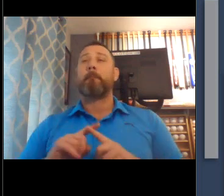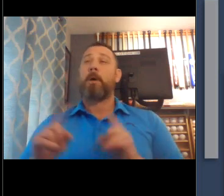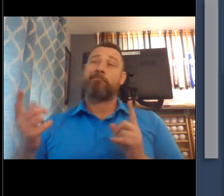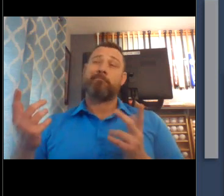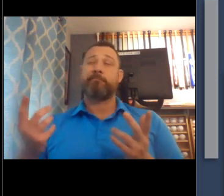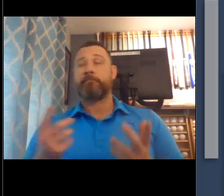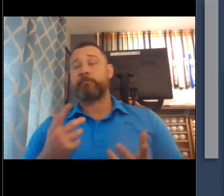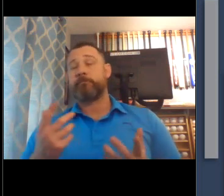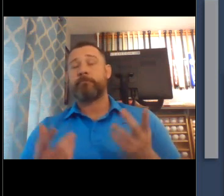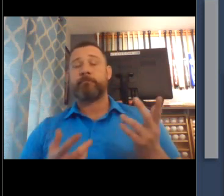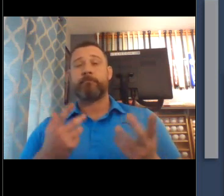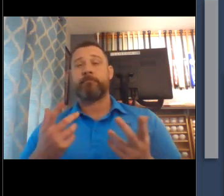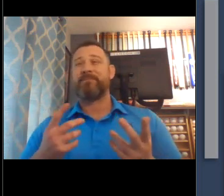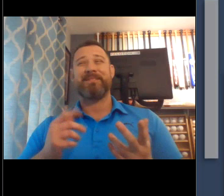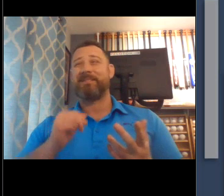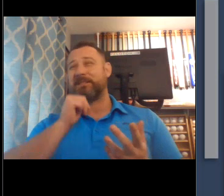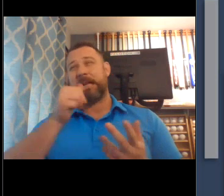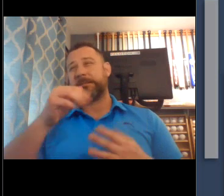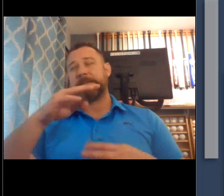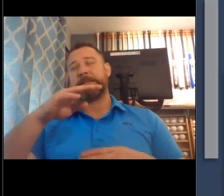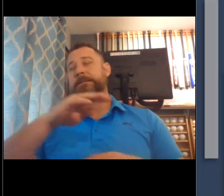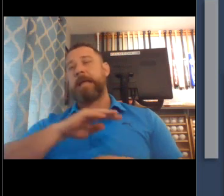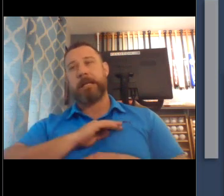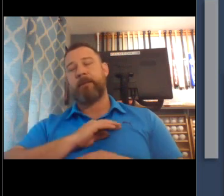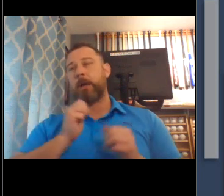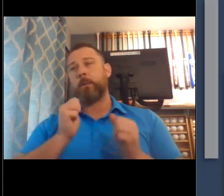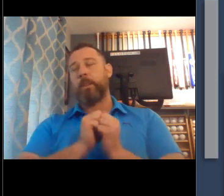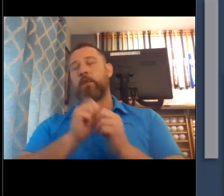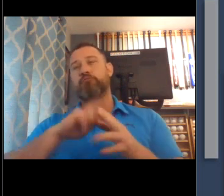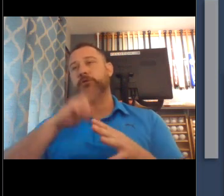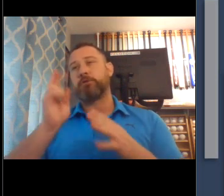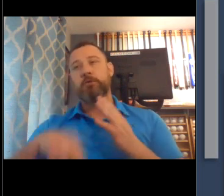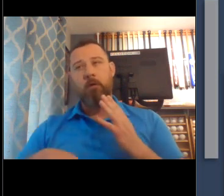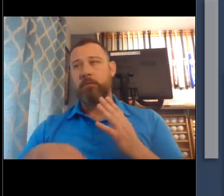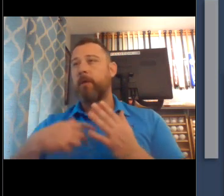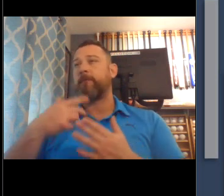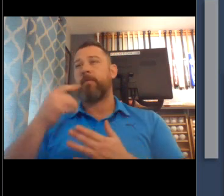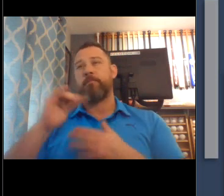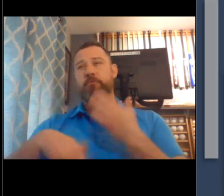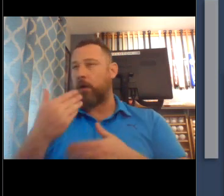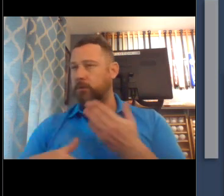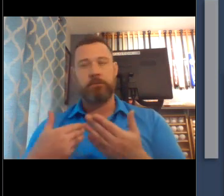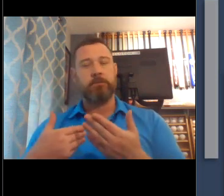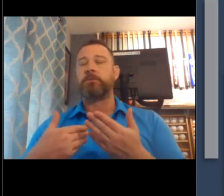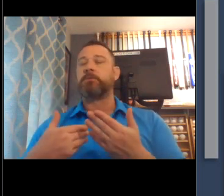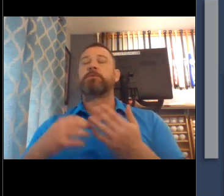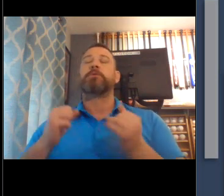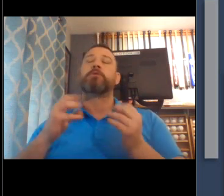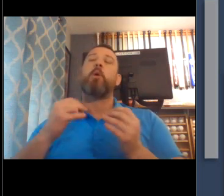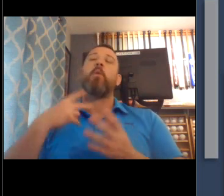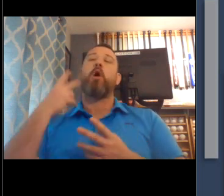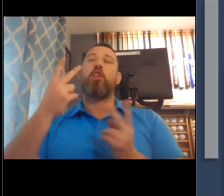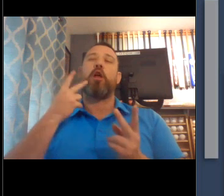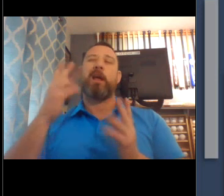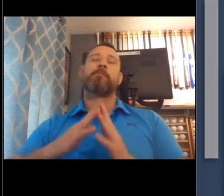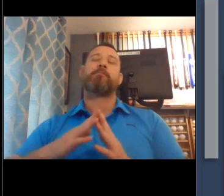term, unsatisfying to me in terms of how that process has gone on. And so we are looking at broader